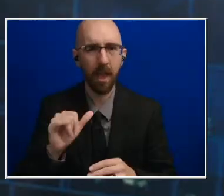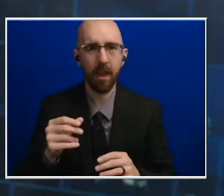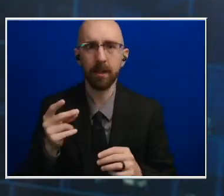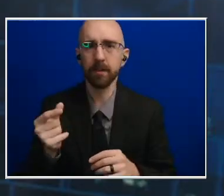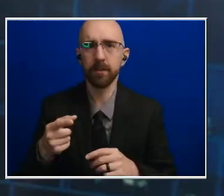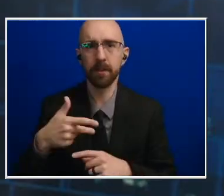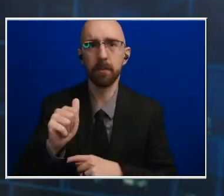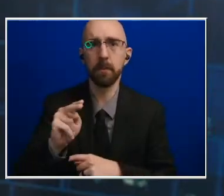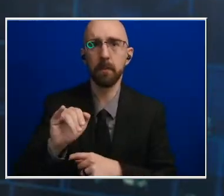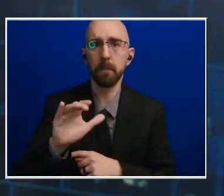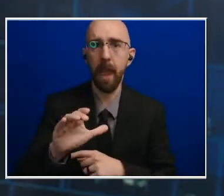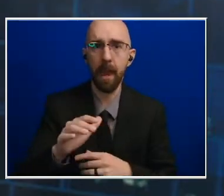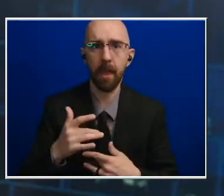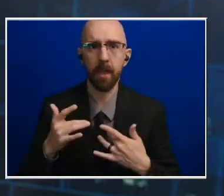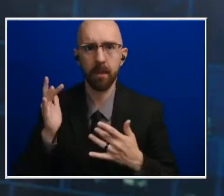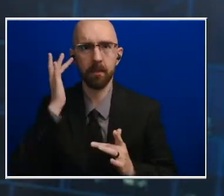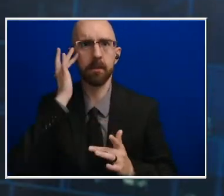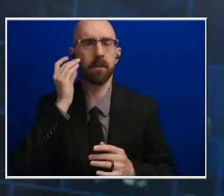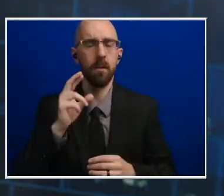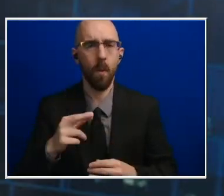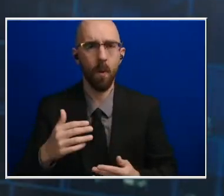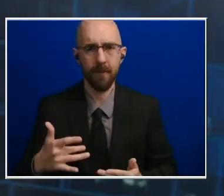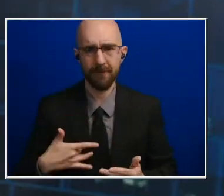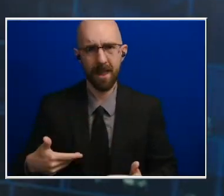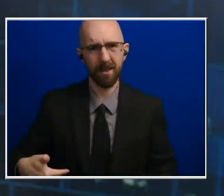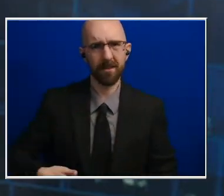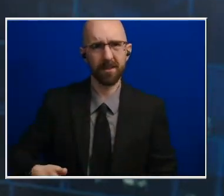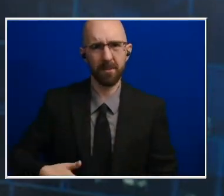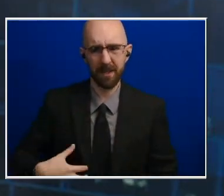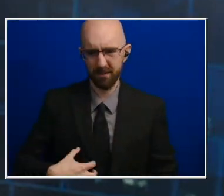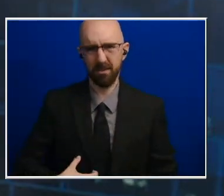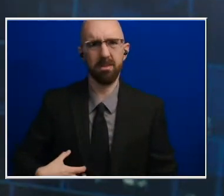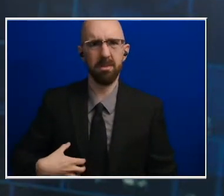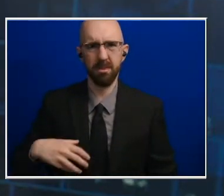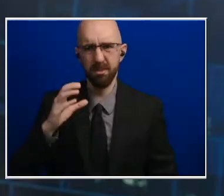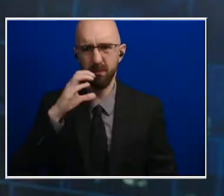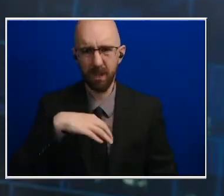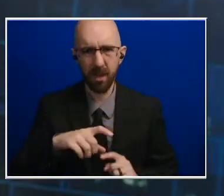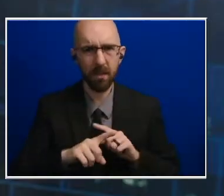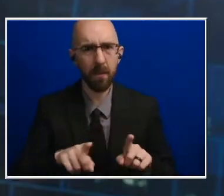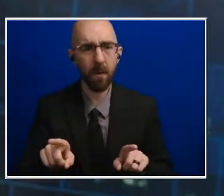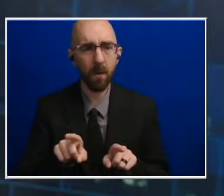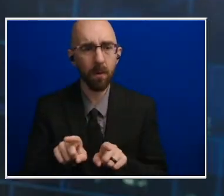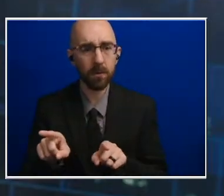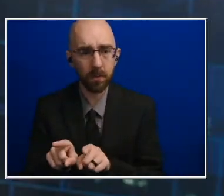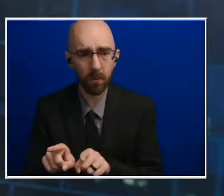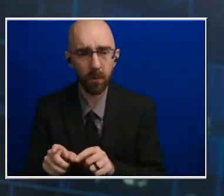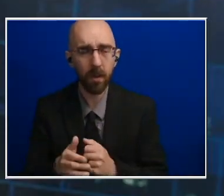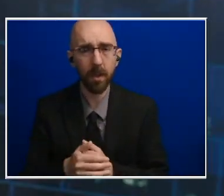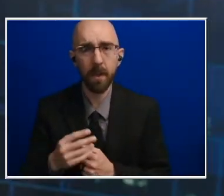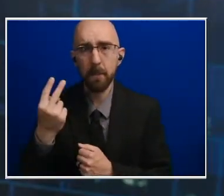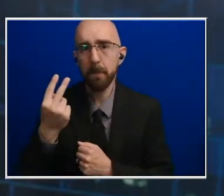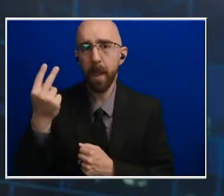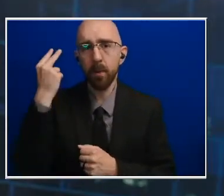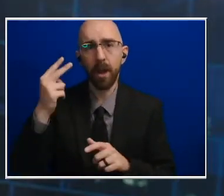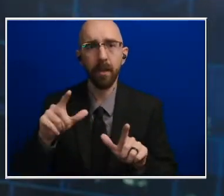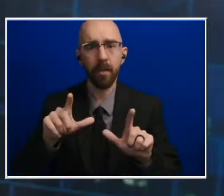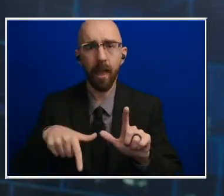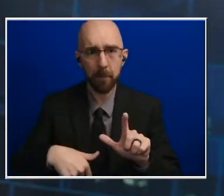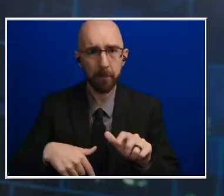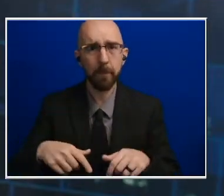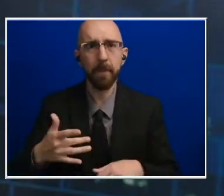a sudden weird feeling in their stomach, but also memory lapses or feeling like their memory's